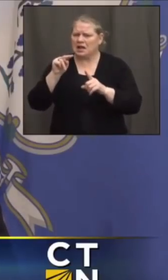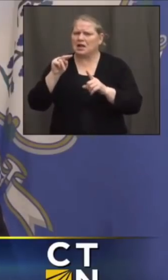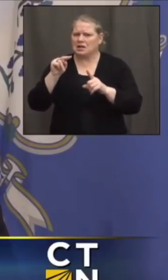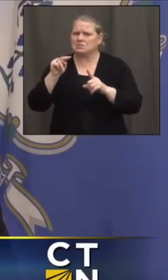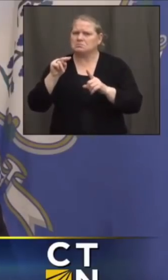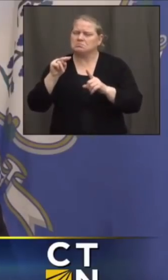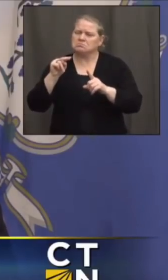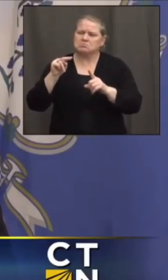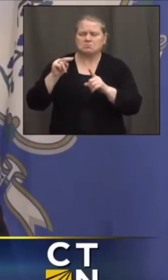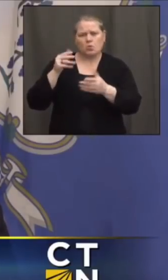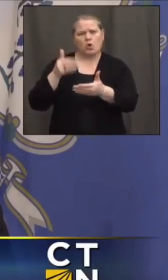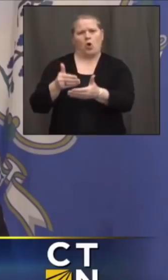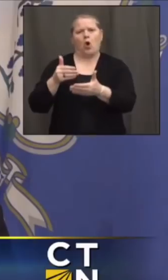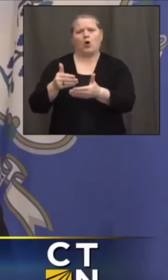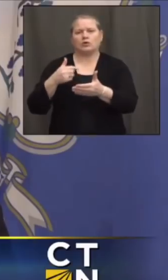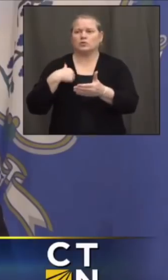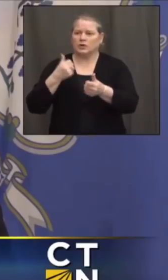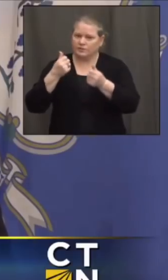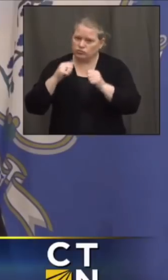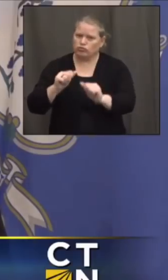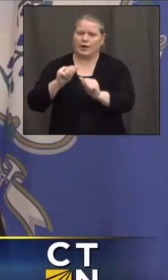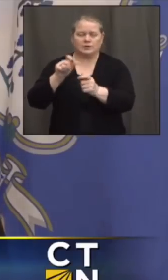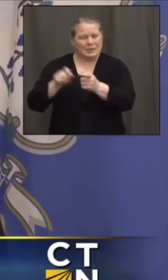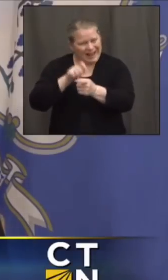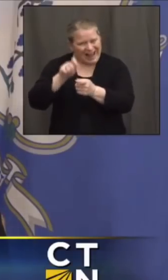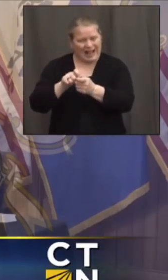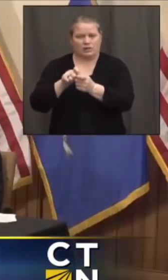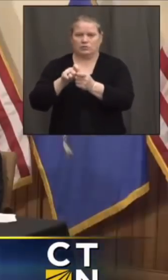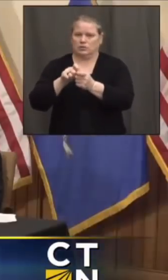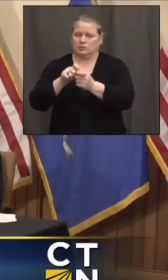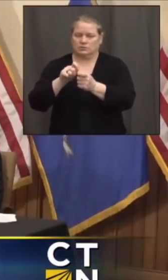have tried to be brutally accurate.